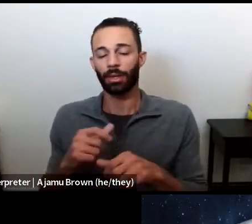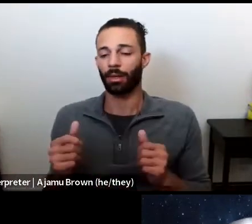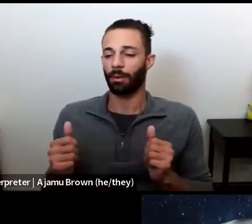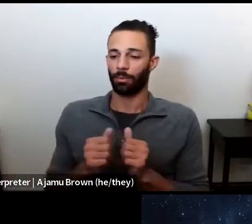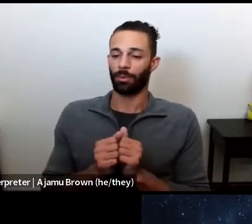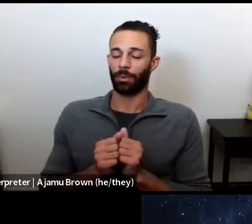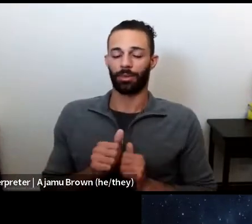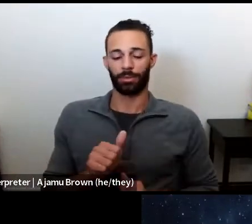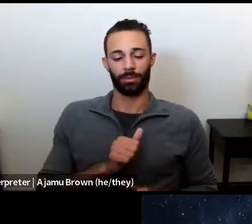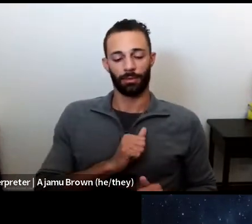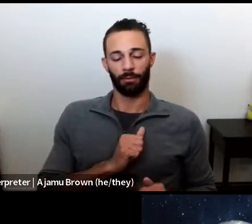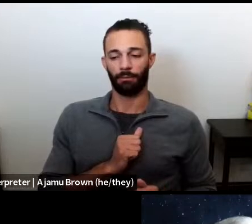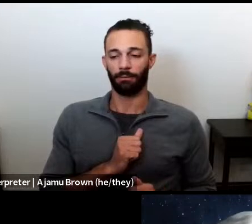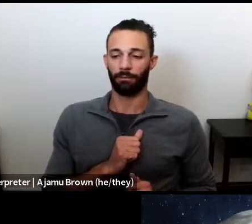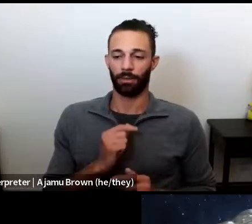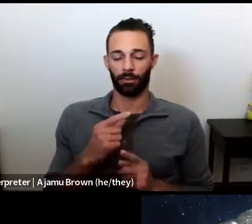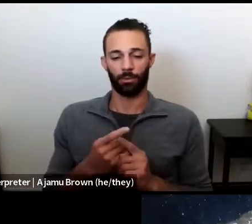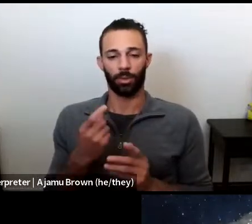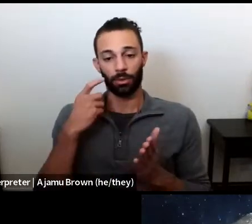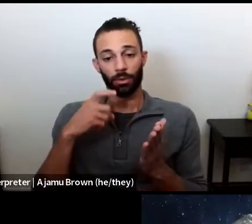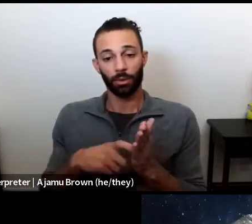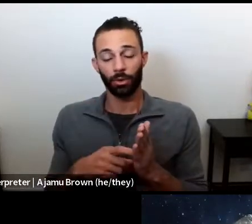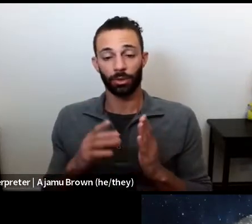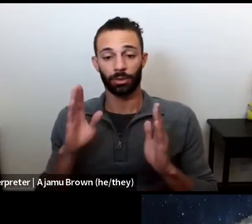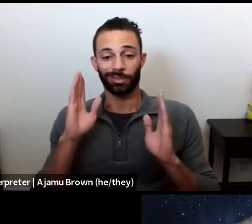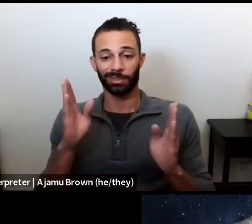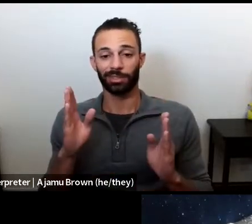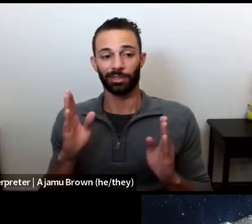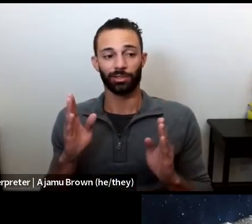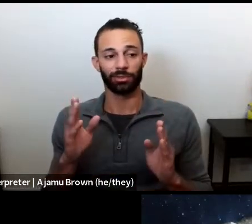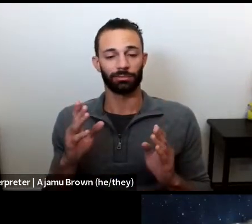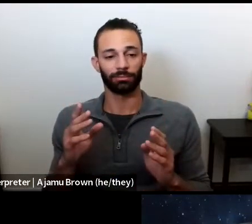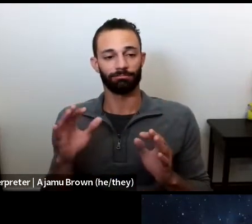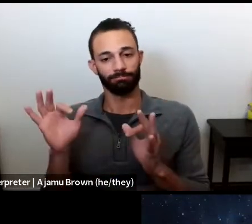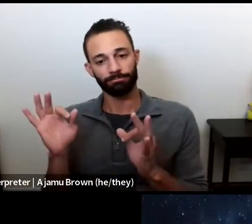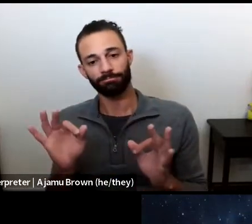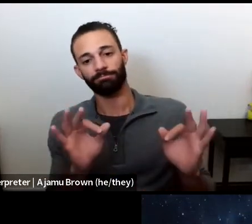And when you notice your attention starting to gravitate really far away,